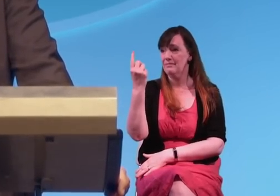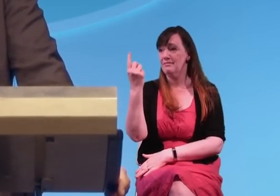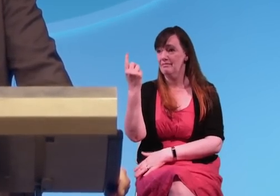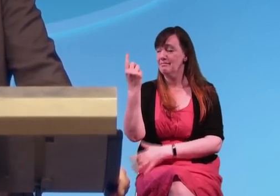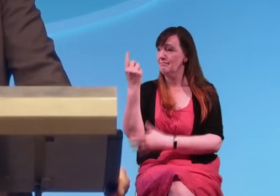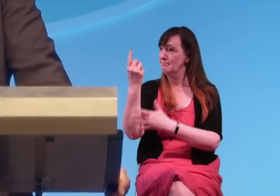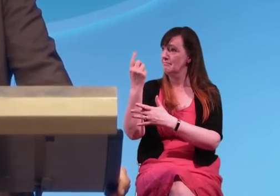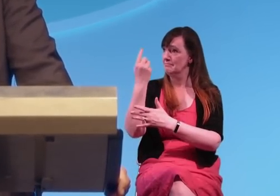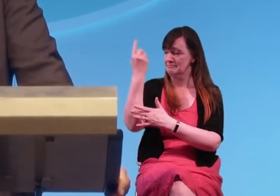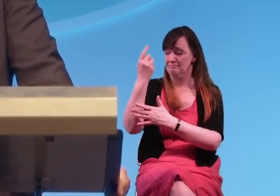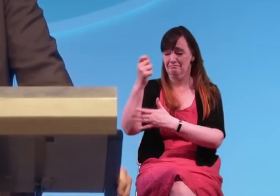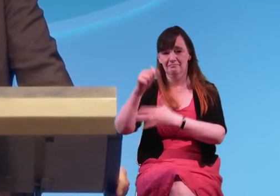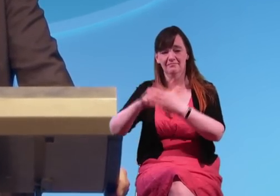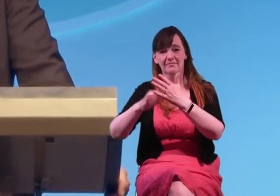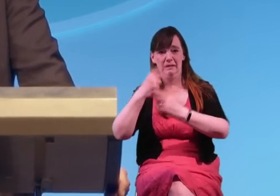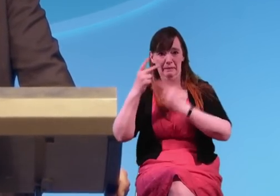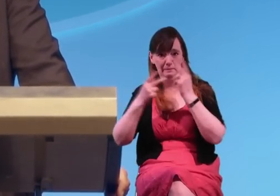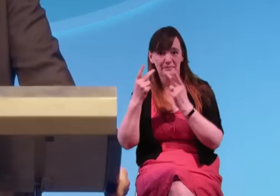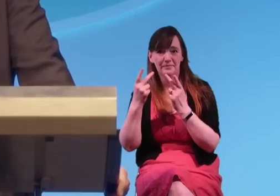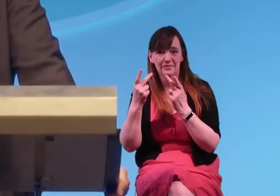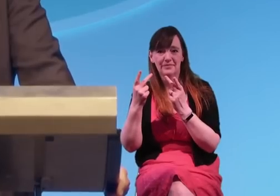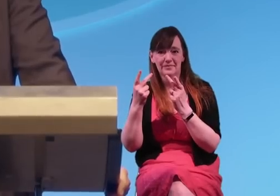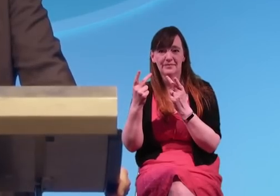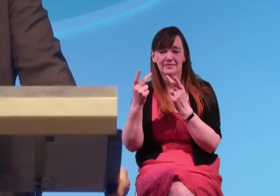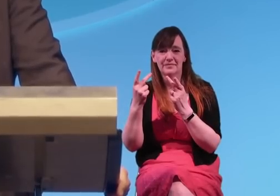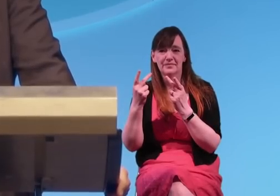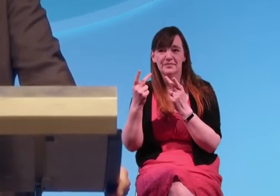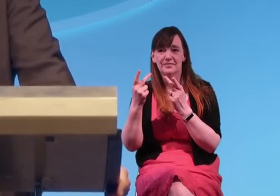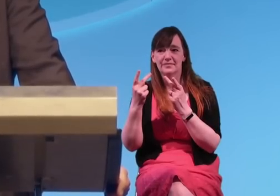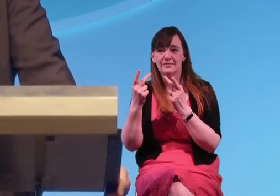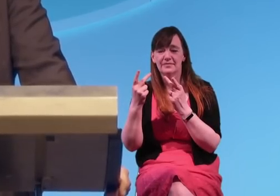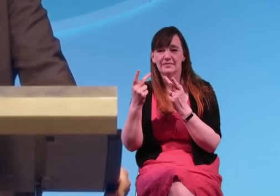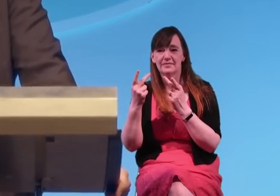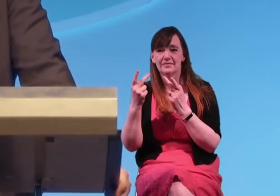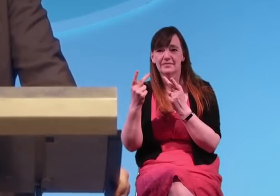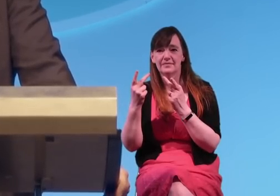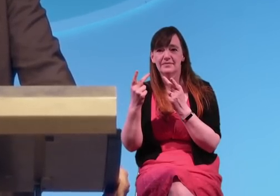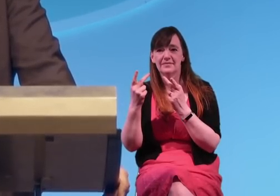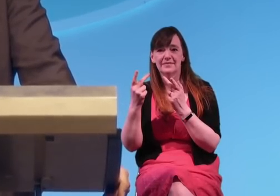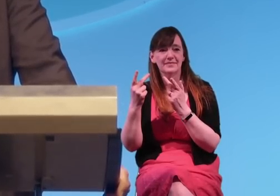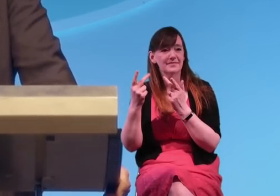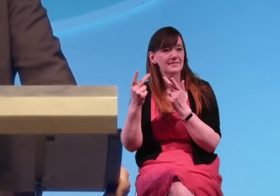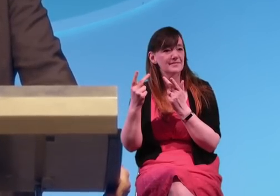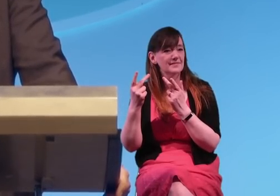hymns. But you'll only understand that if you've been to Stornoway. Anyway,